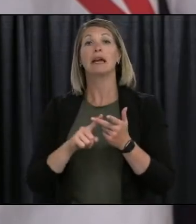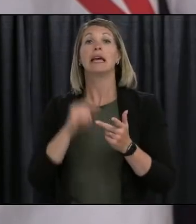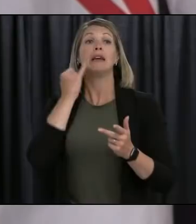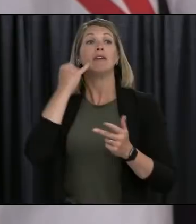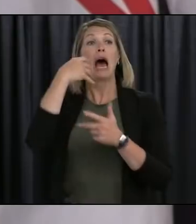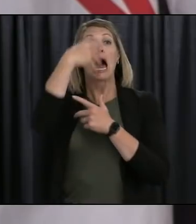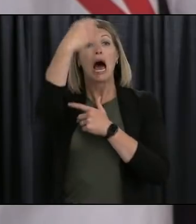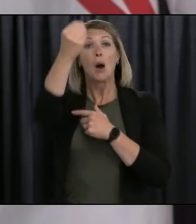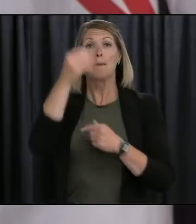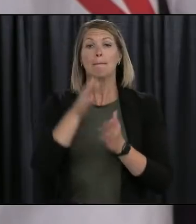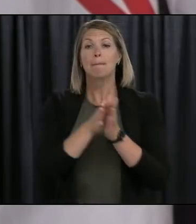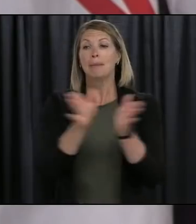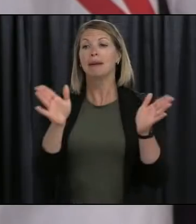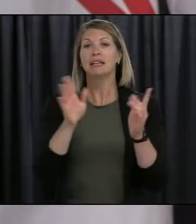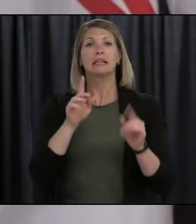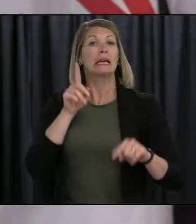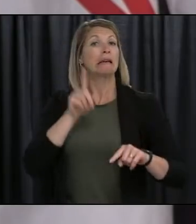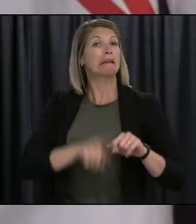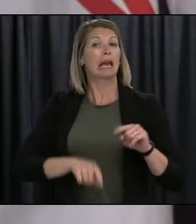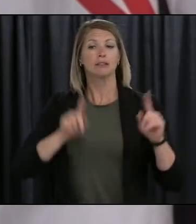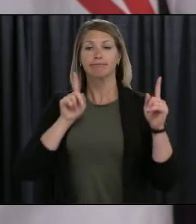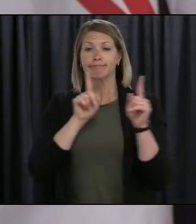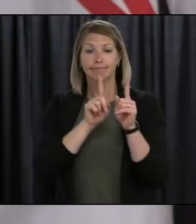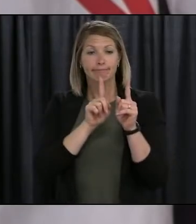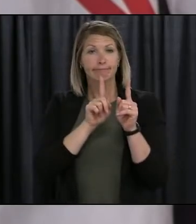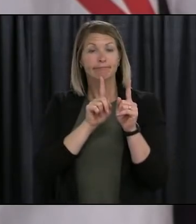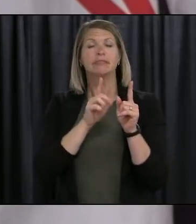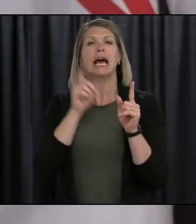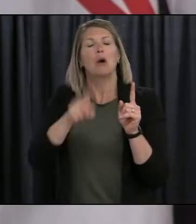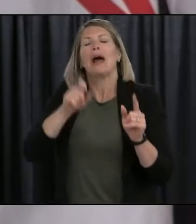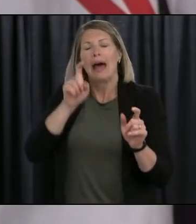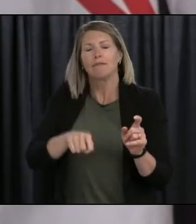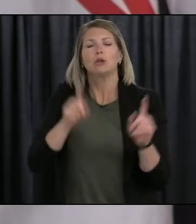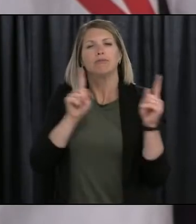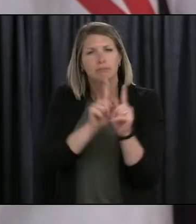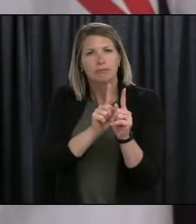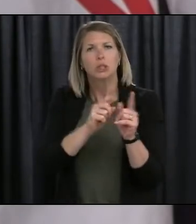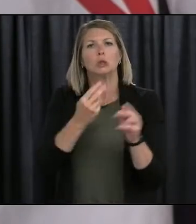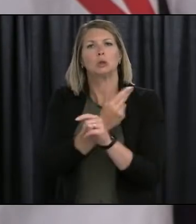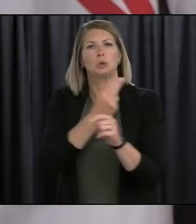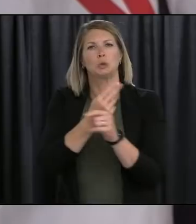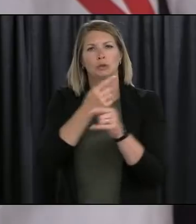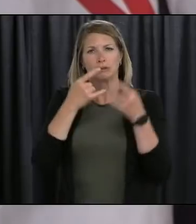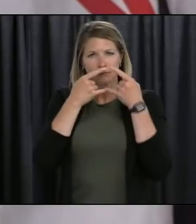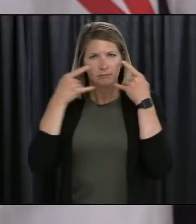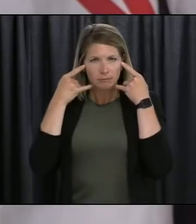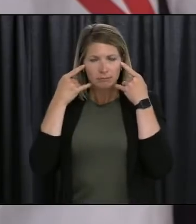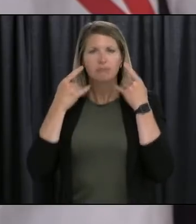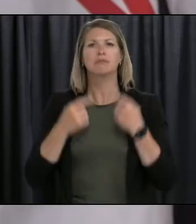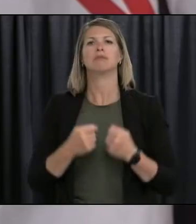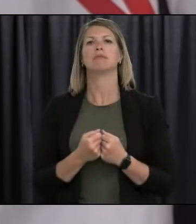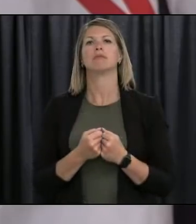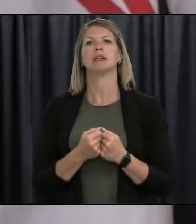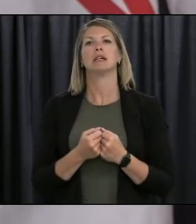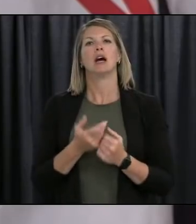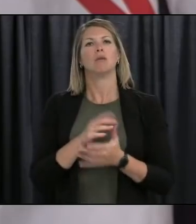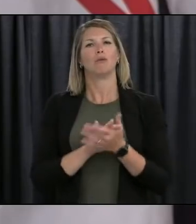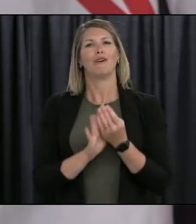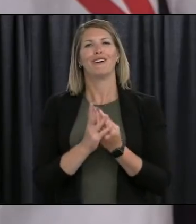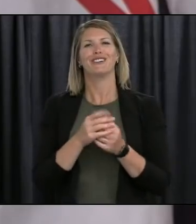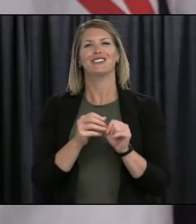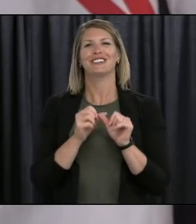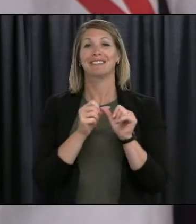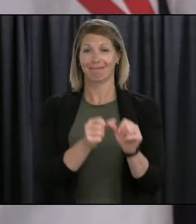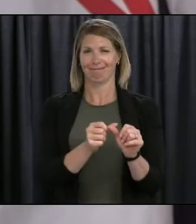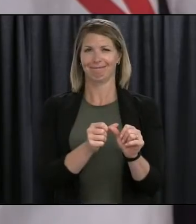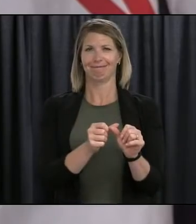public spaces, and wear a non-medical mask when it is not possible to do so. Just because we have no active cases right now